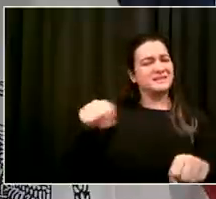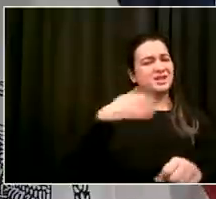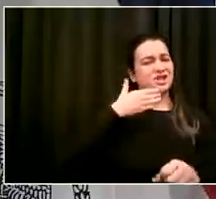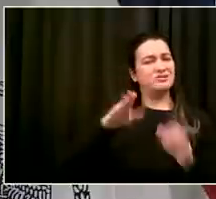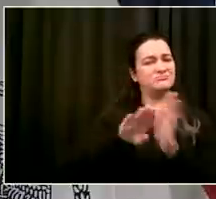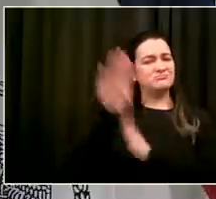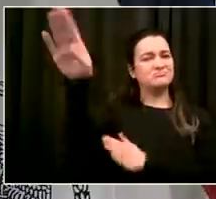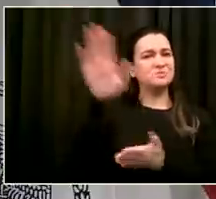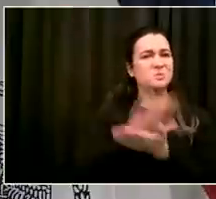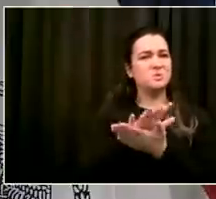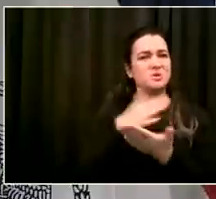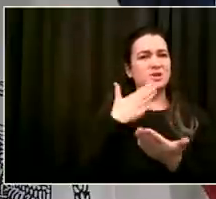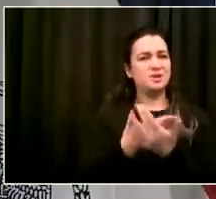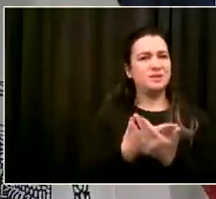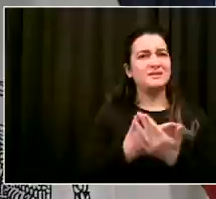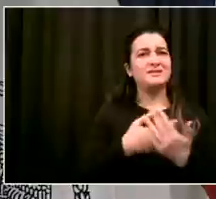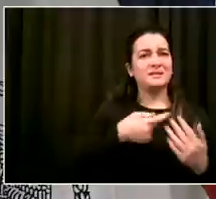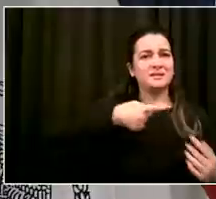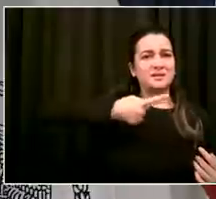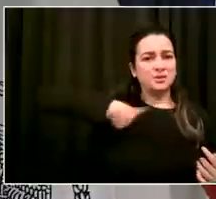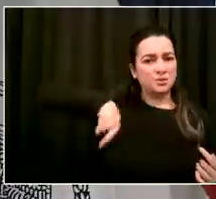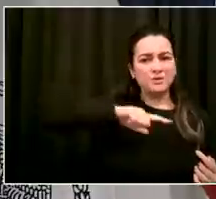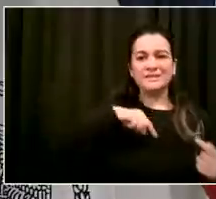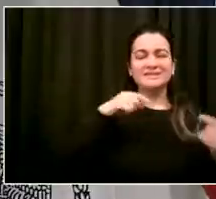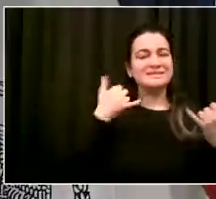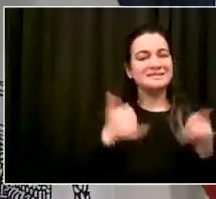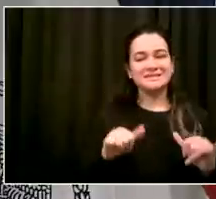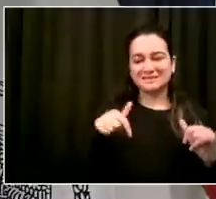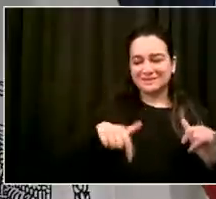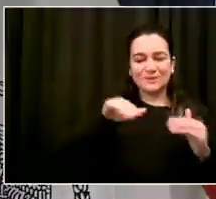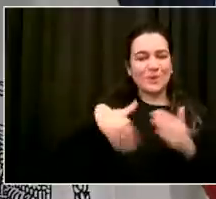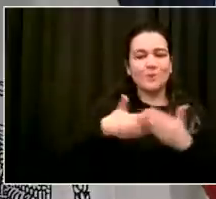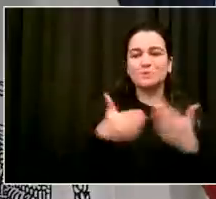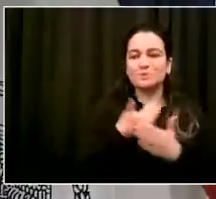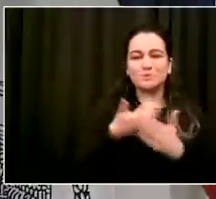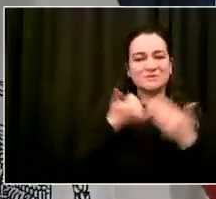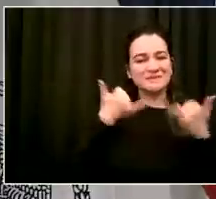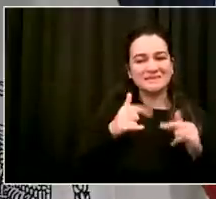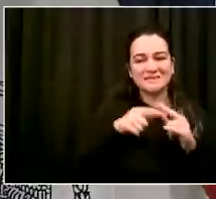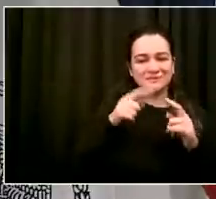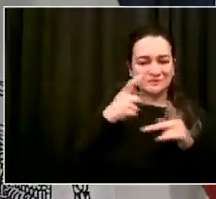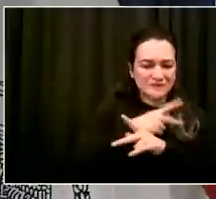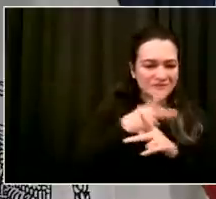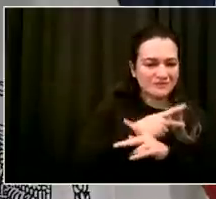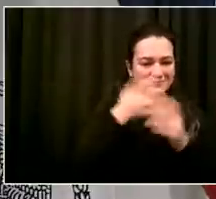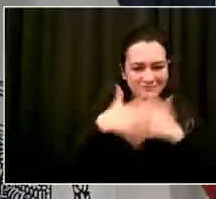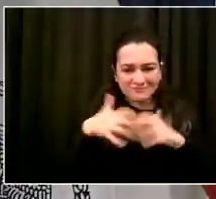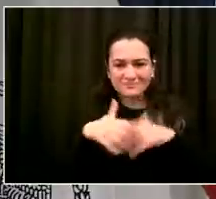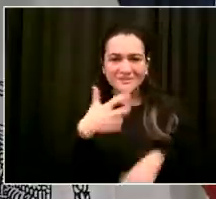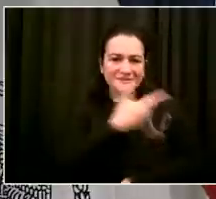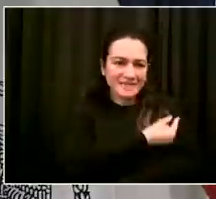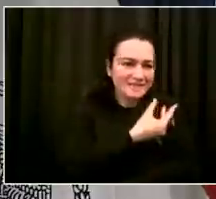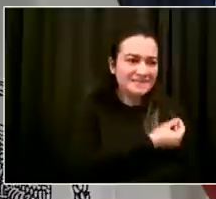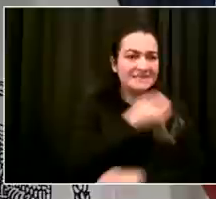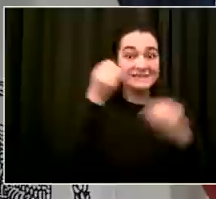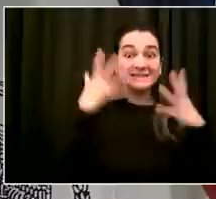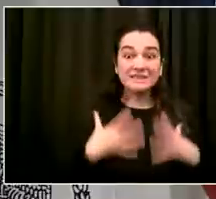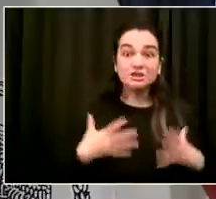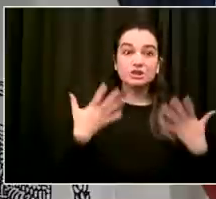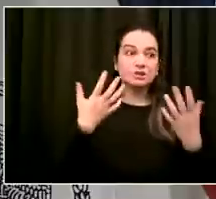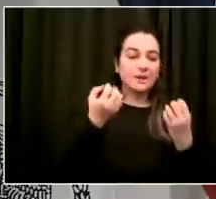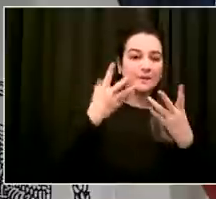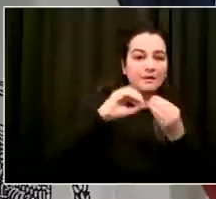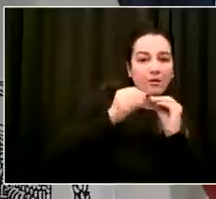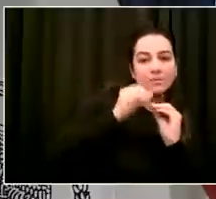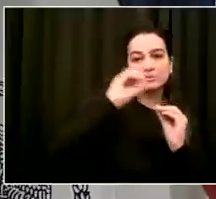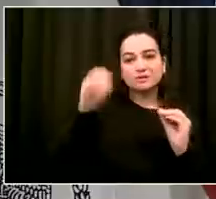point. Everyone, look, we got to fight hard. We fought hard for the freedom to vaccinate. We won it. We're going to have to fight hard